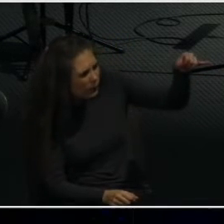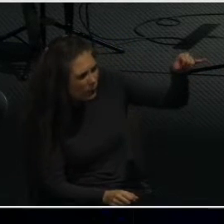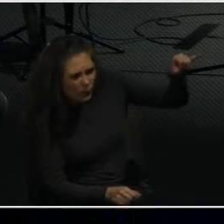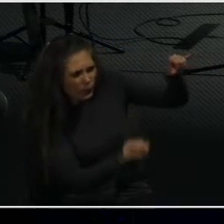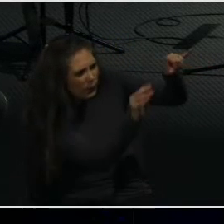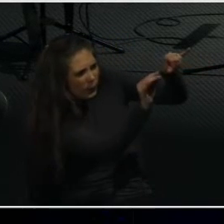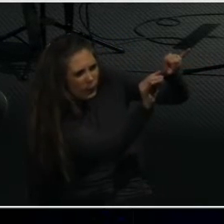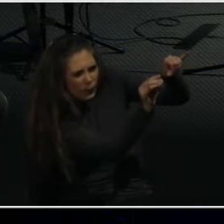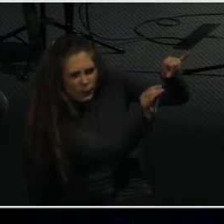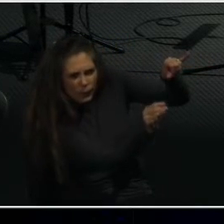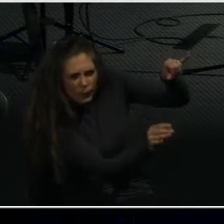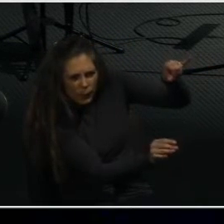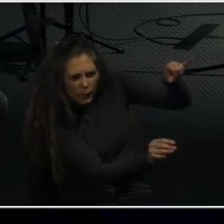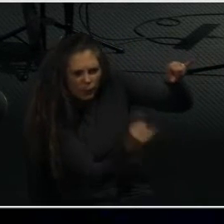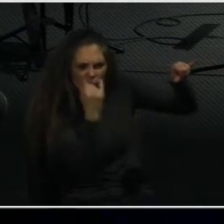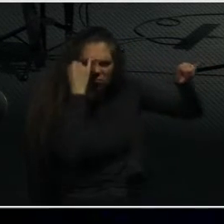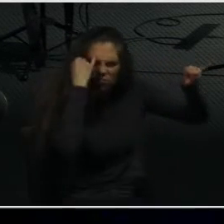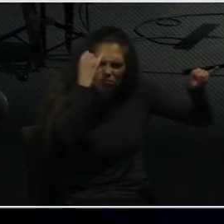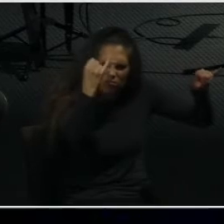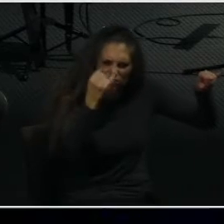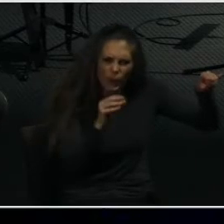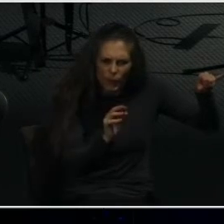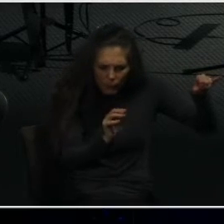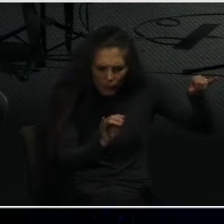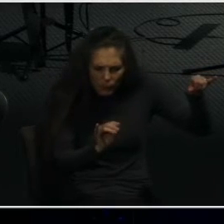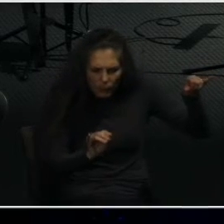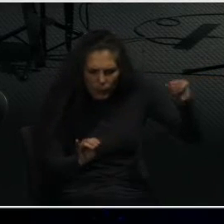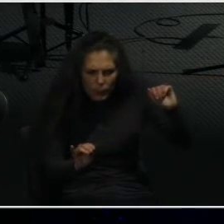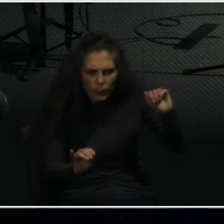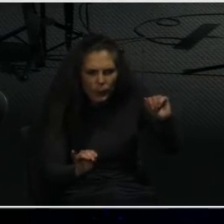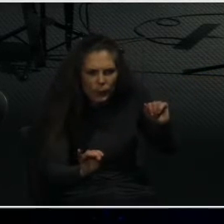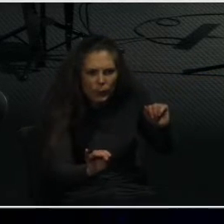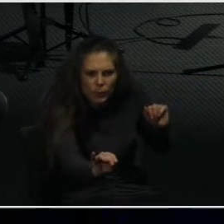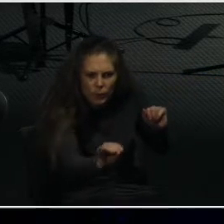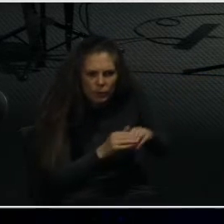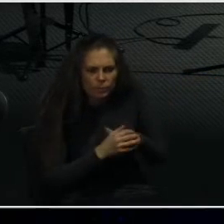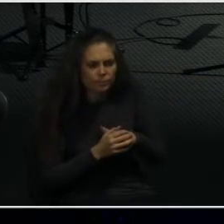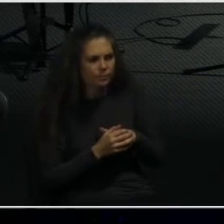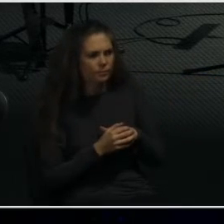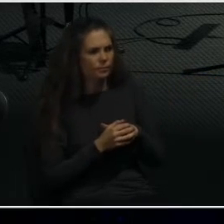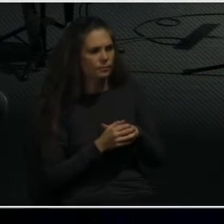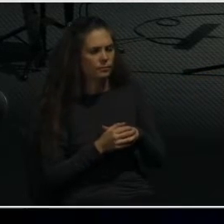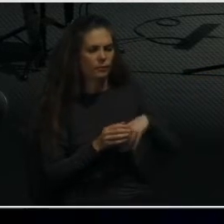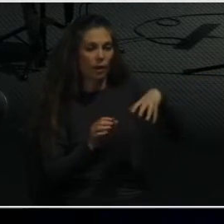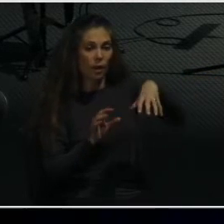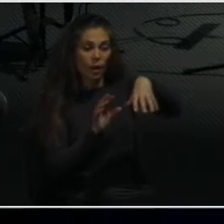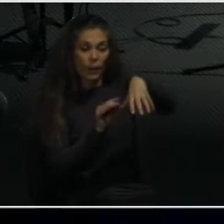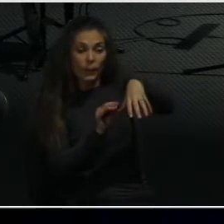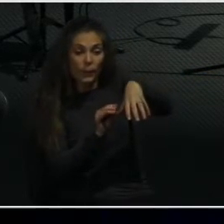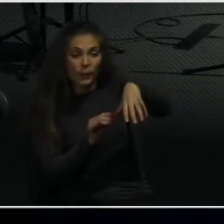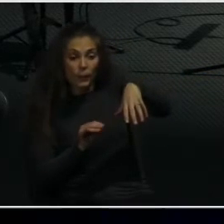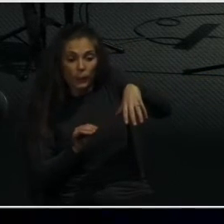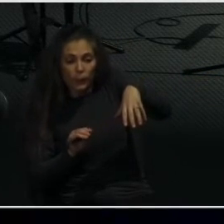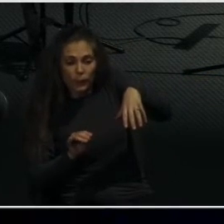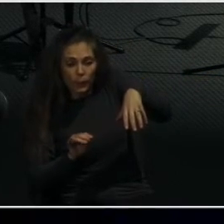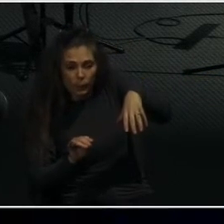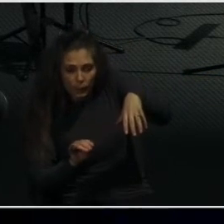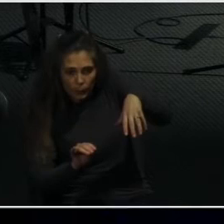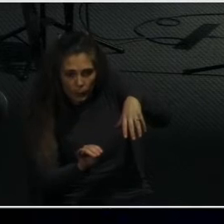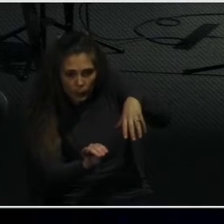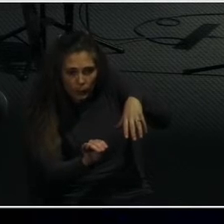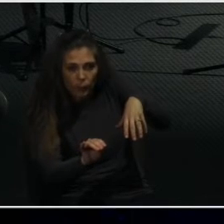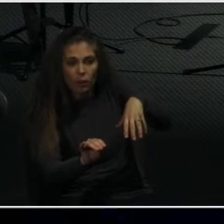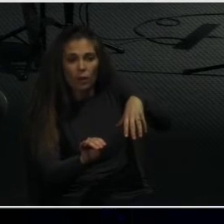makes. That's the kind of sound that he's describing there. And it flows down from the